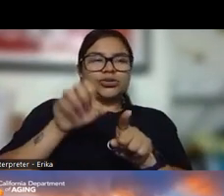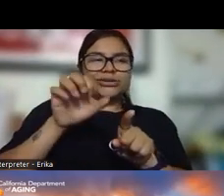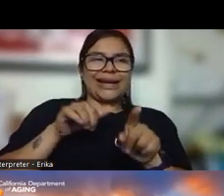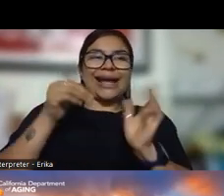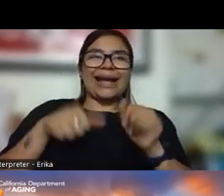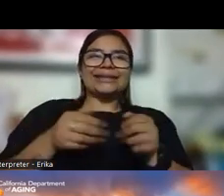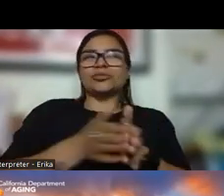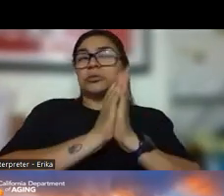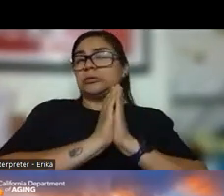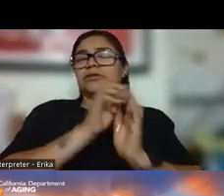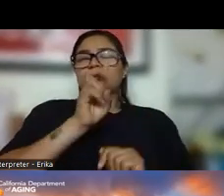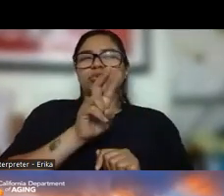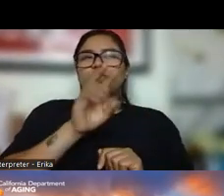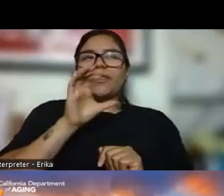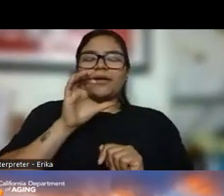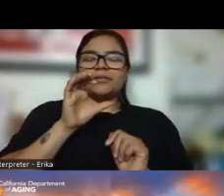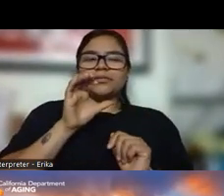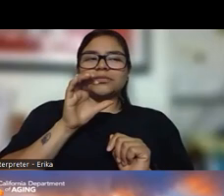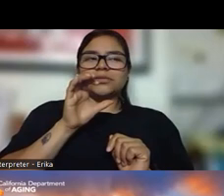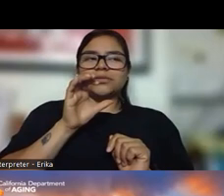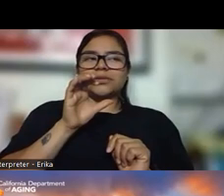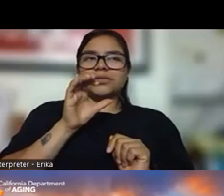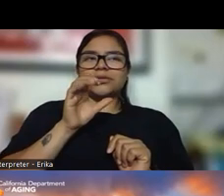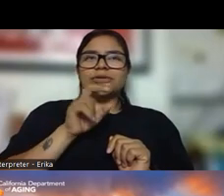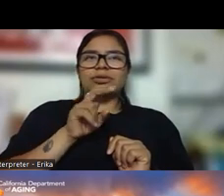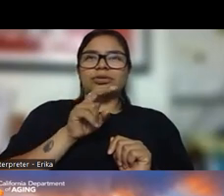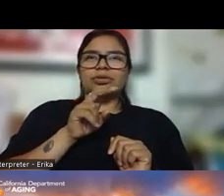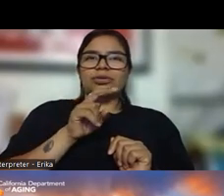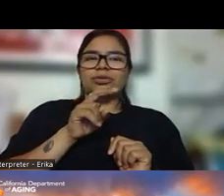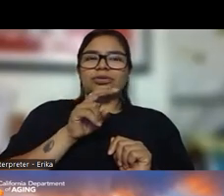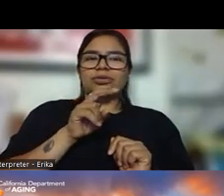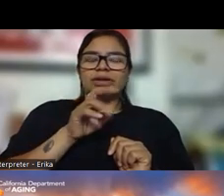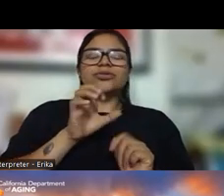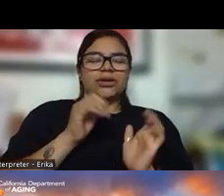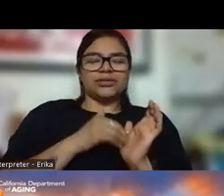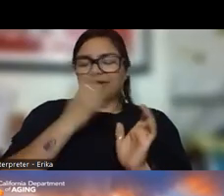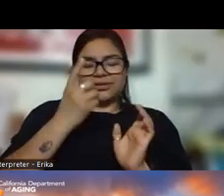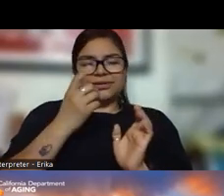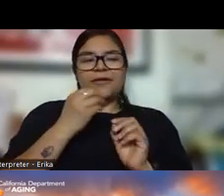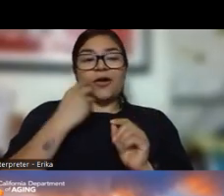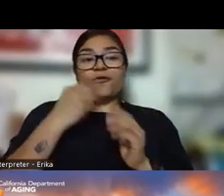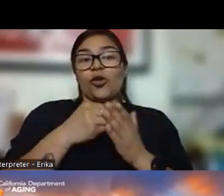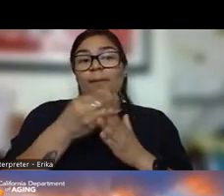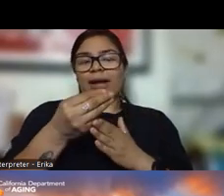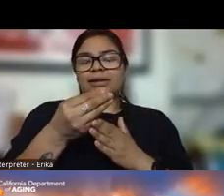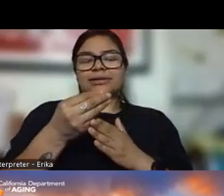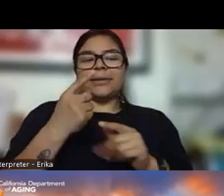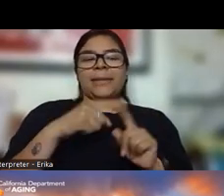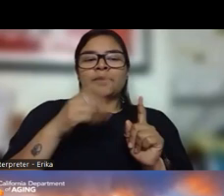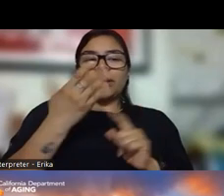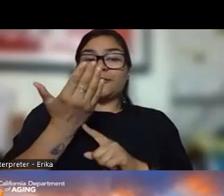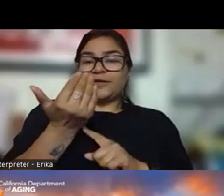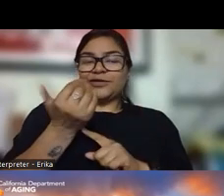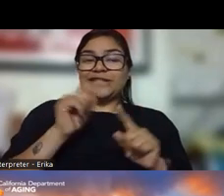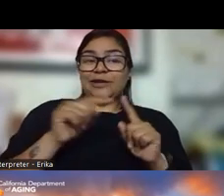$200,000 award. And we'll open that up sometime this summer. We're currently executing the 15 contracts for the committees,